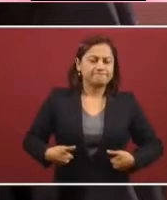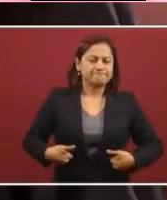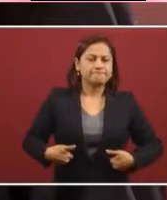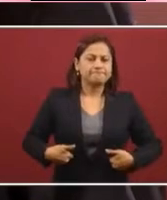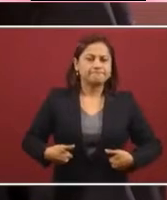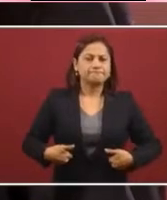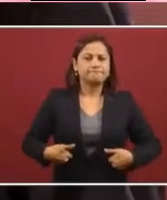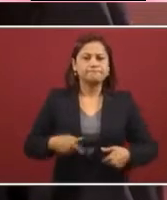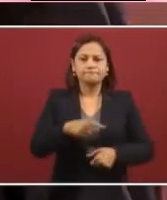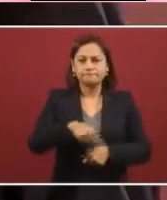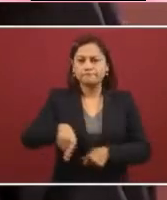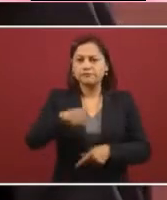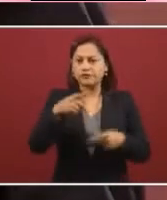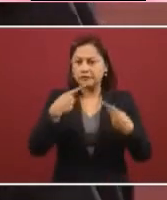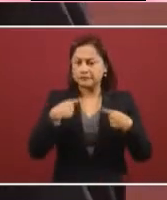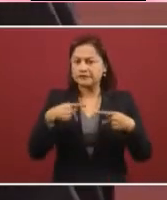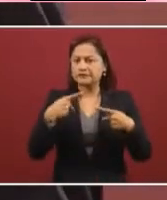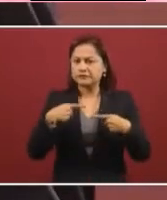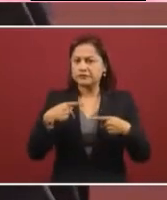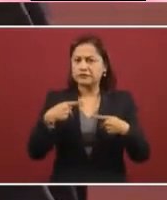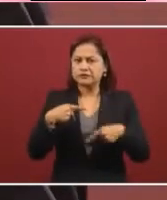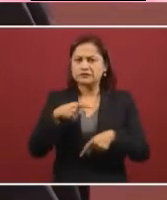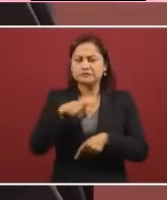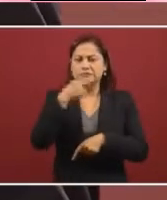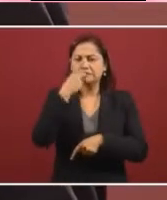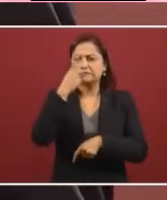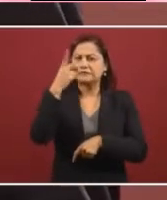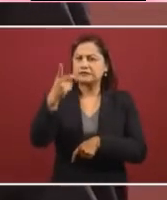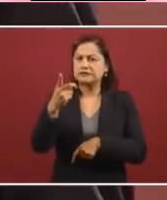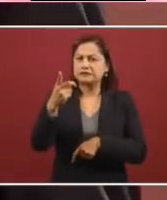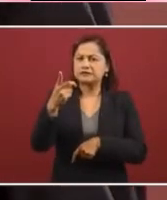weren't happy la actitud with the attitude